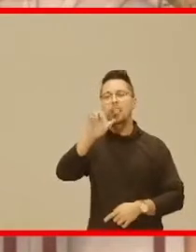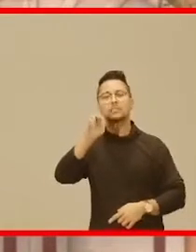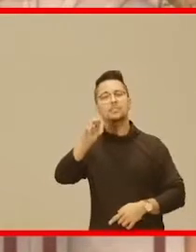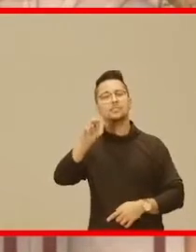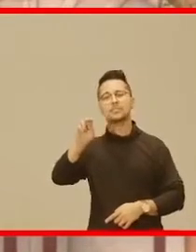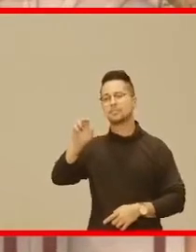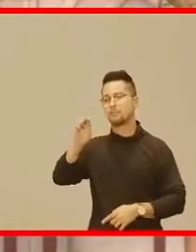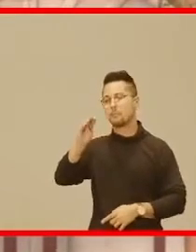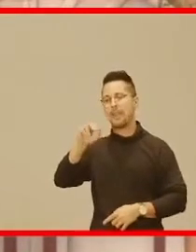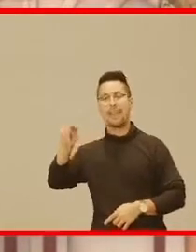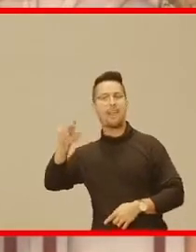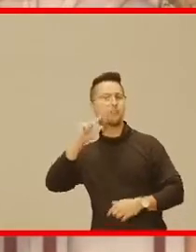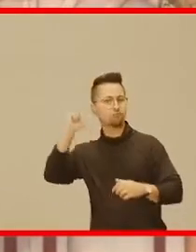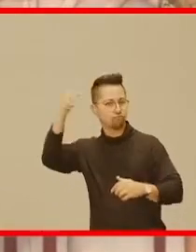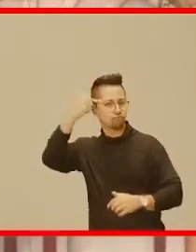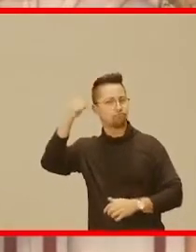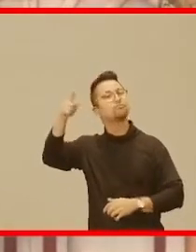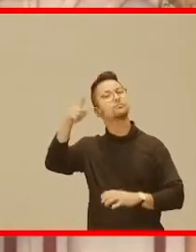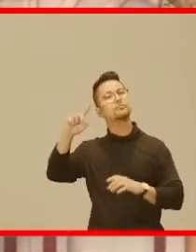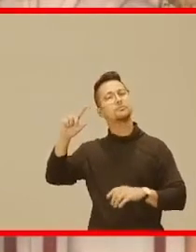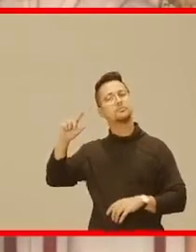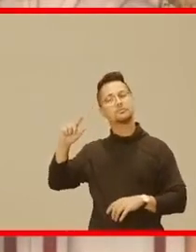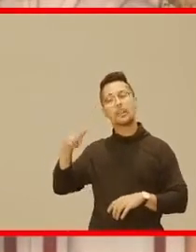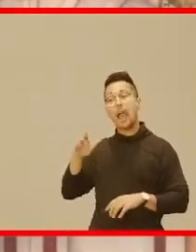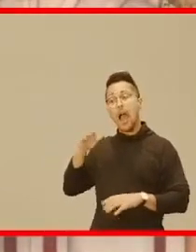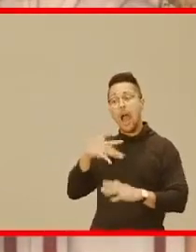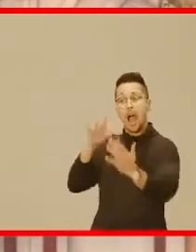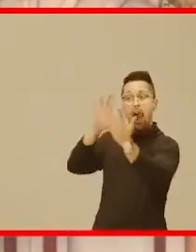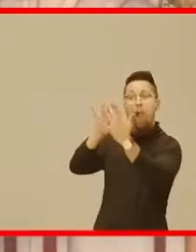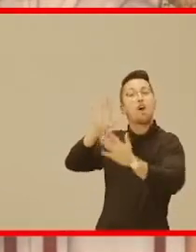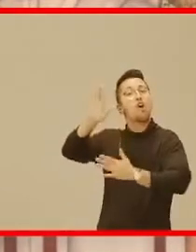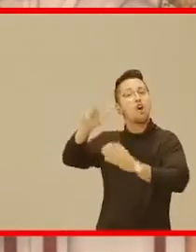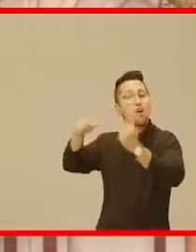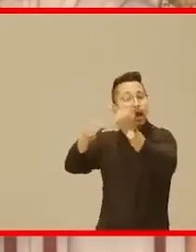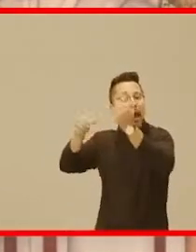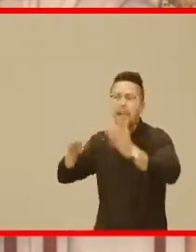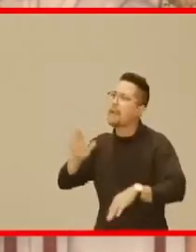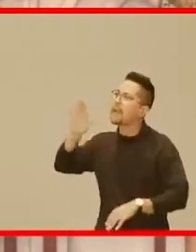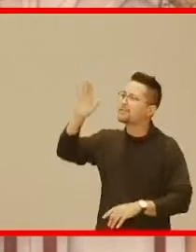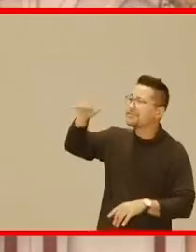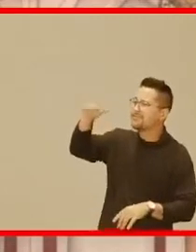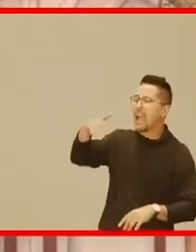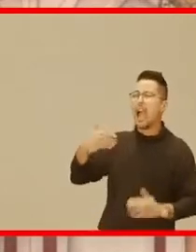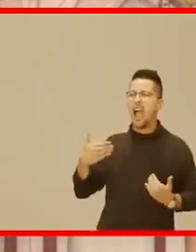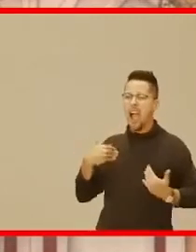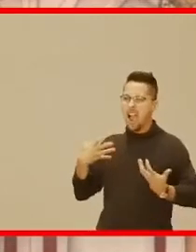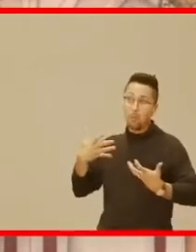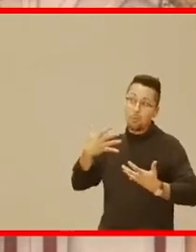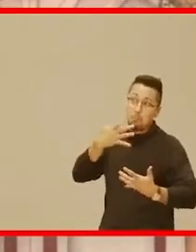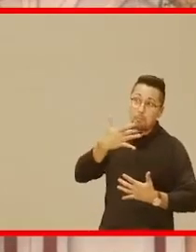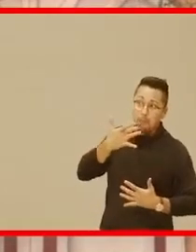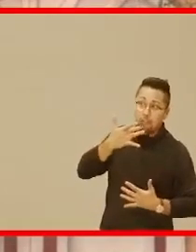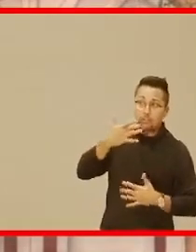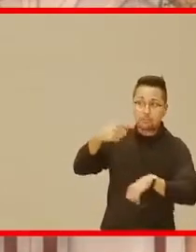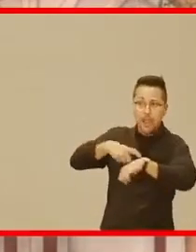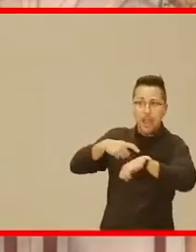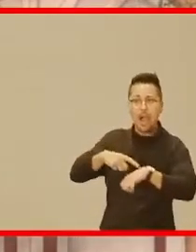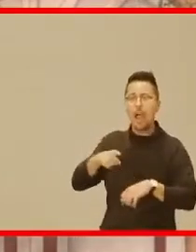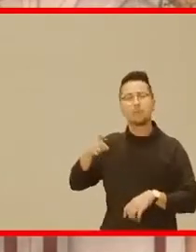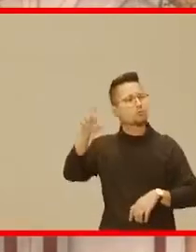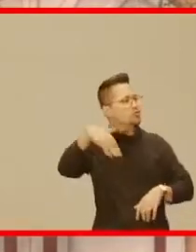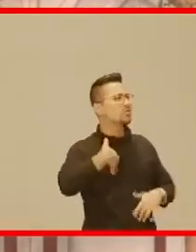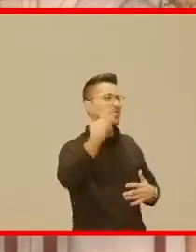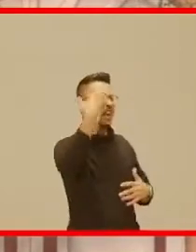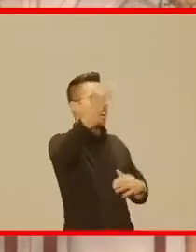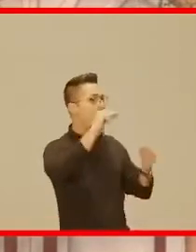Tallahassee, and I reach out to Allison's aide and I say, hey, I'd like some time. Well, she's out of the office this week. Can you want to meet with me?